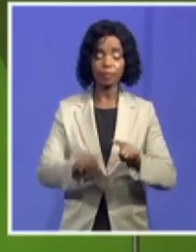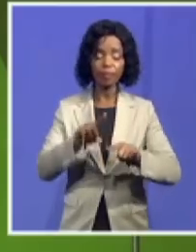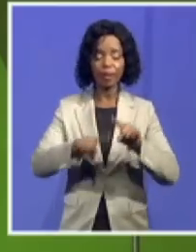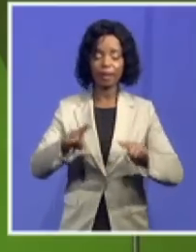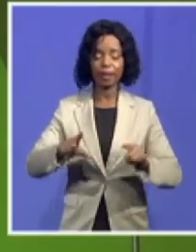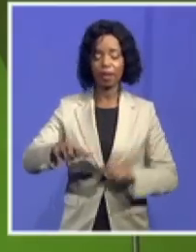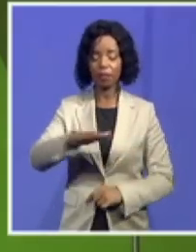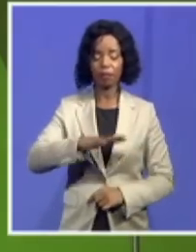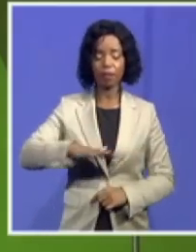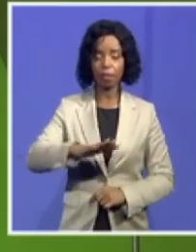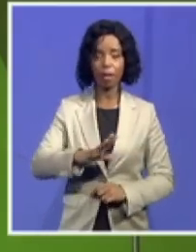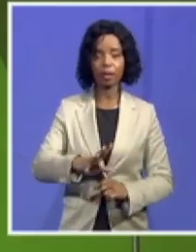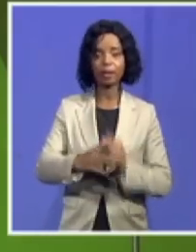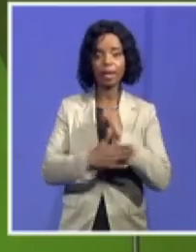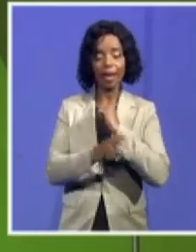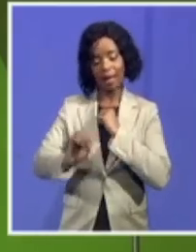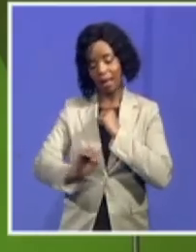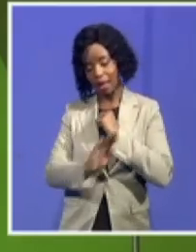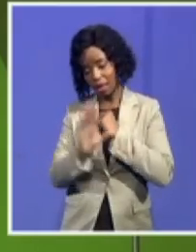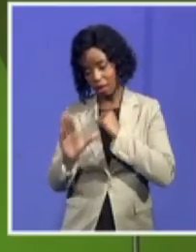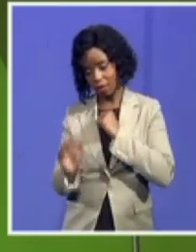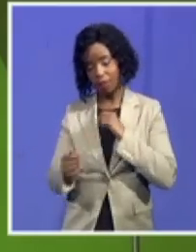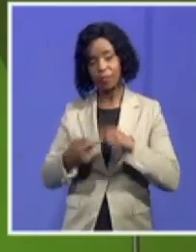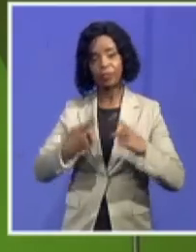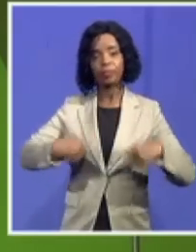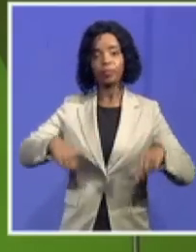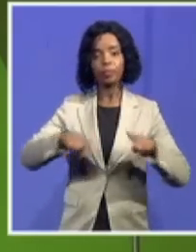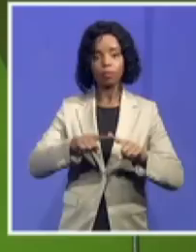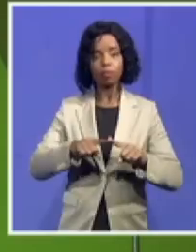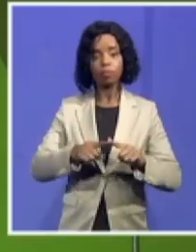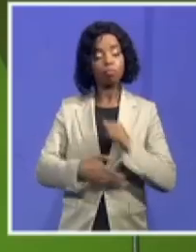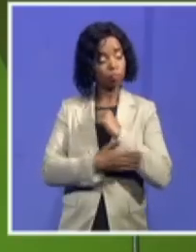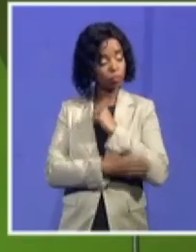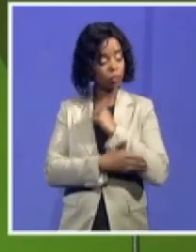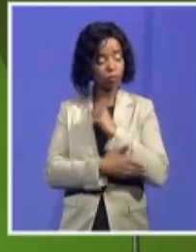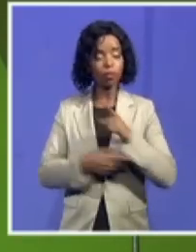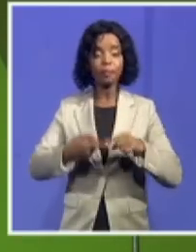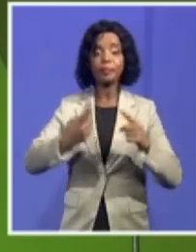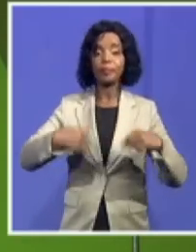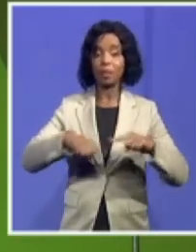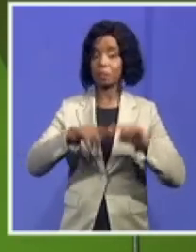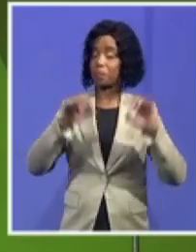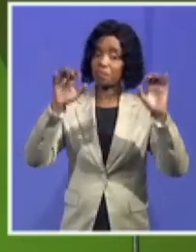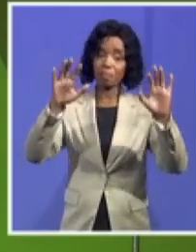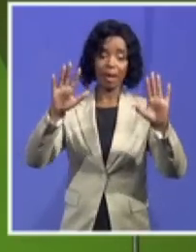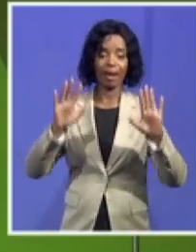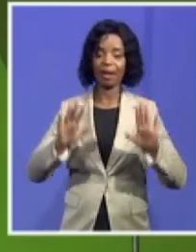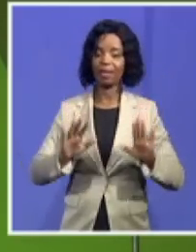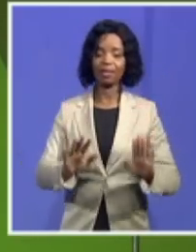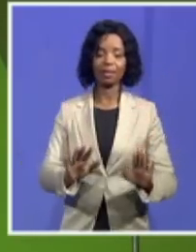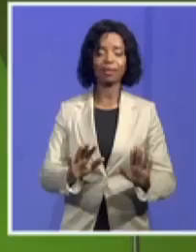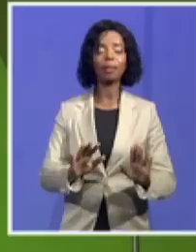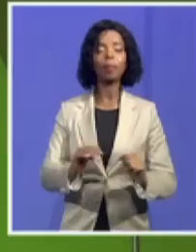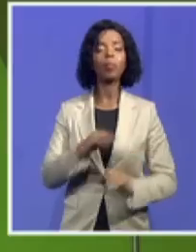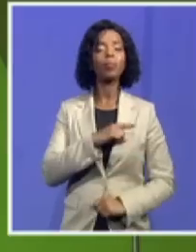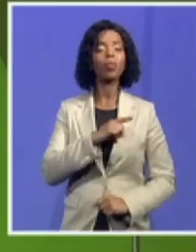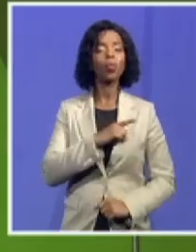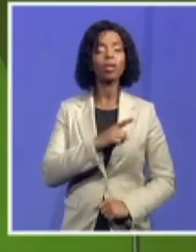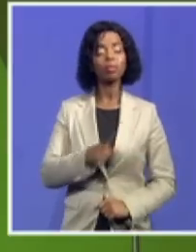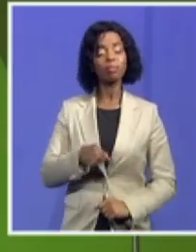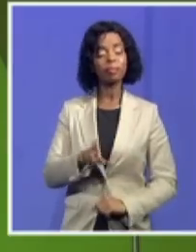is abundantly blessed with vast mineral deposits that form the basis of the most